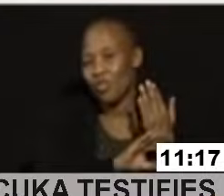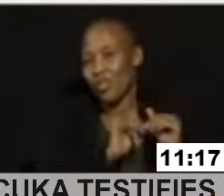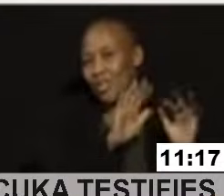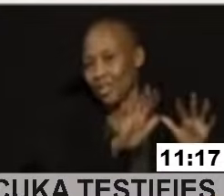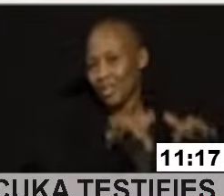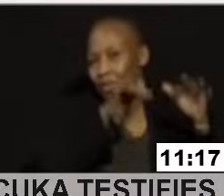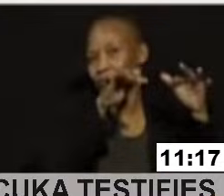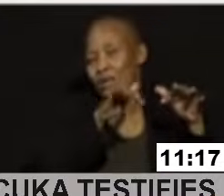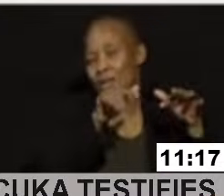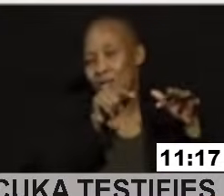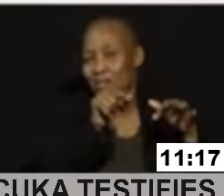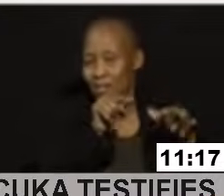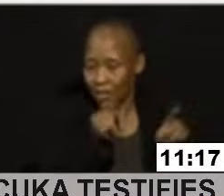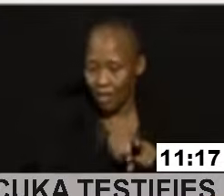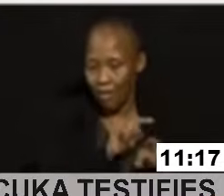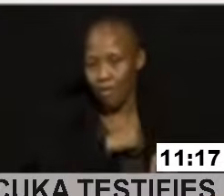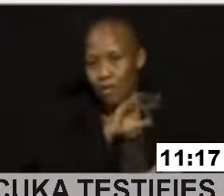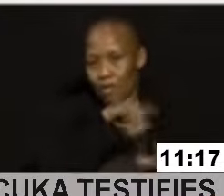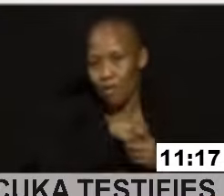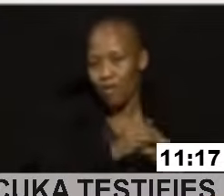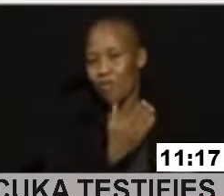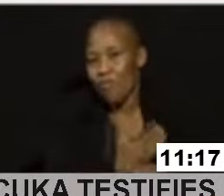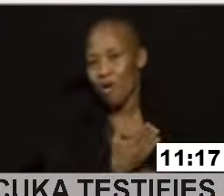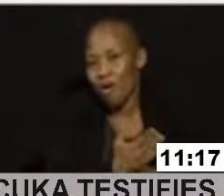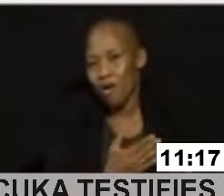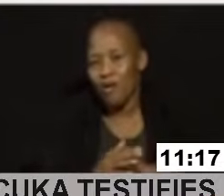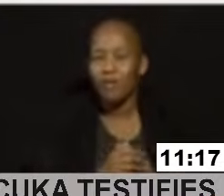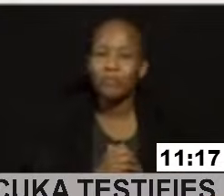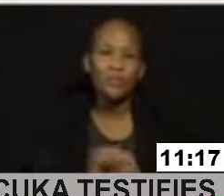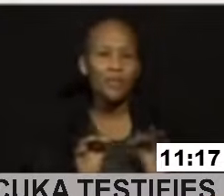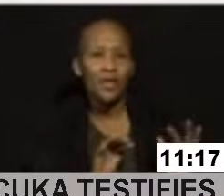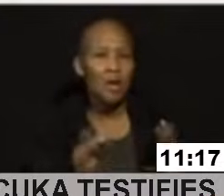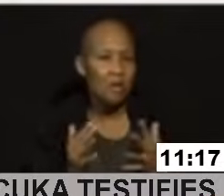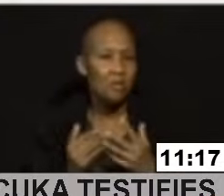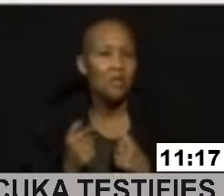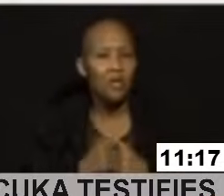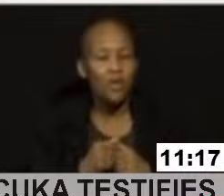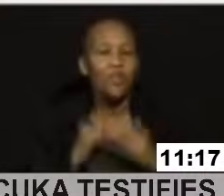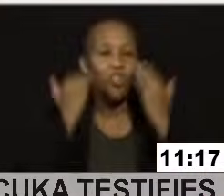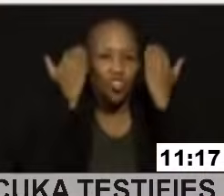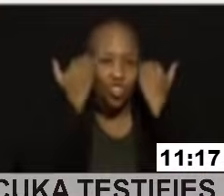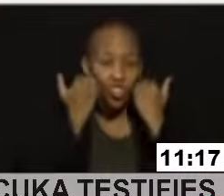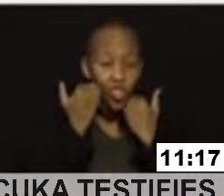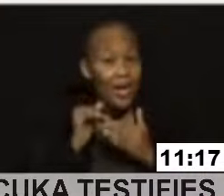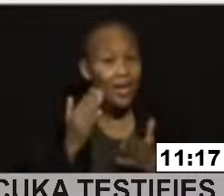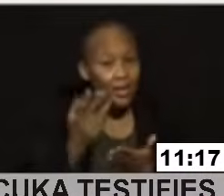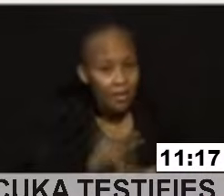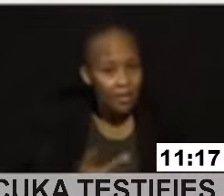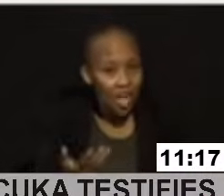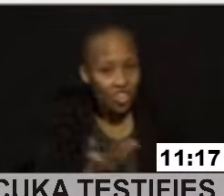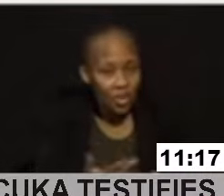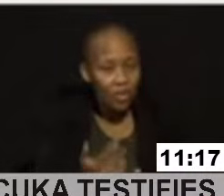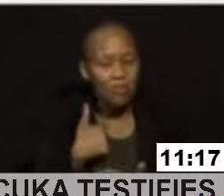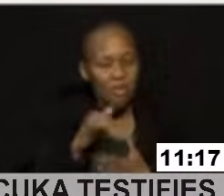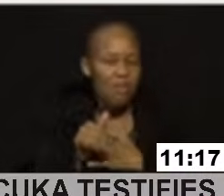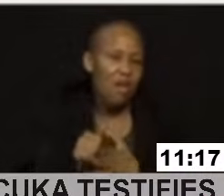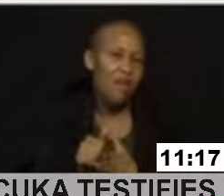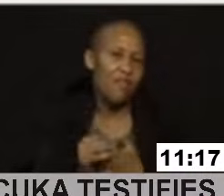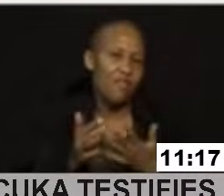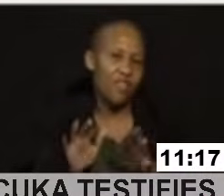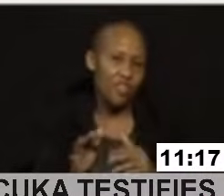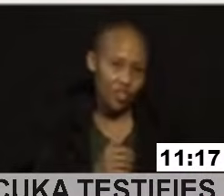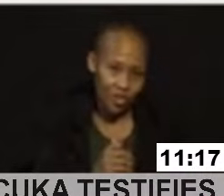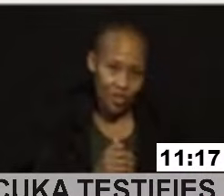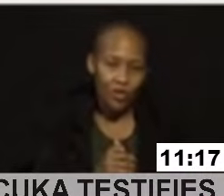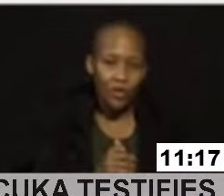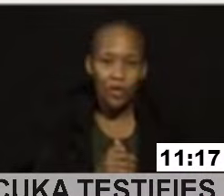of the Constitutional Assembly, led the discussions on the judiciary, And so,